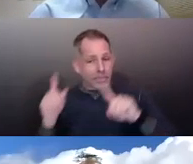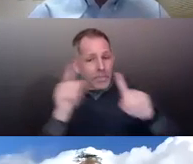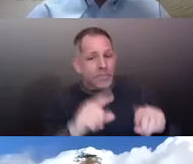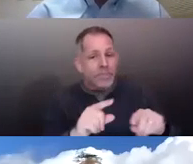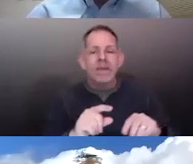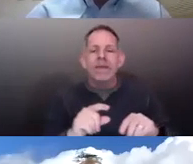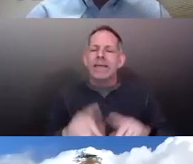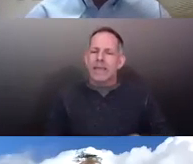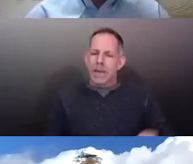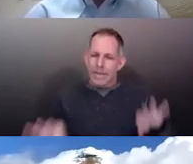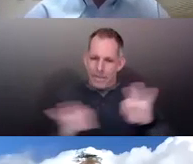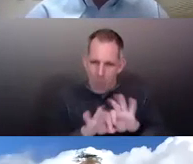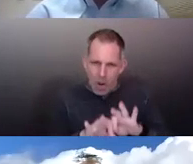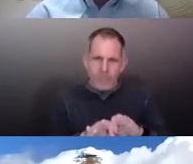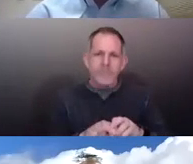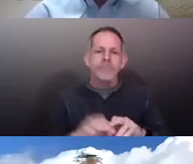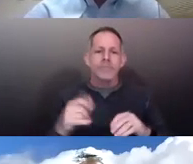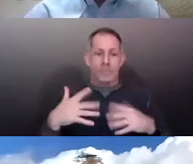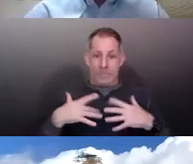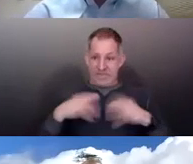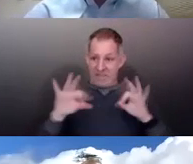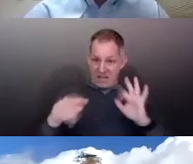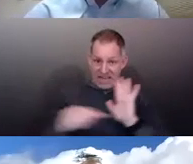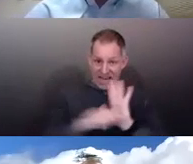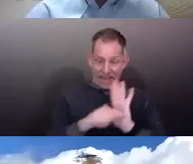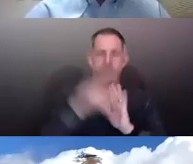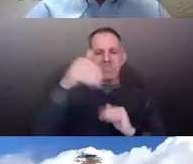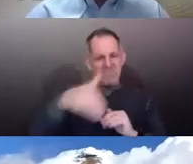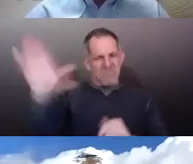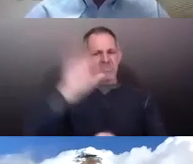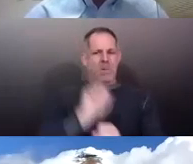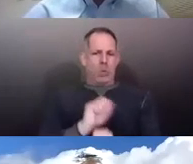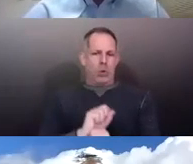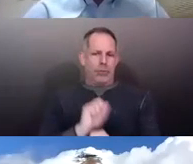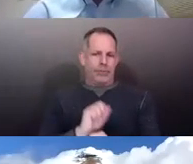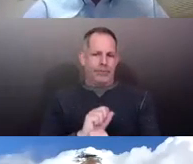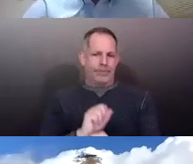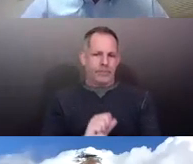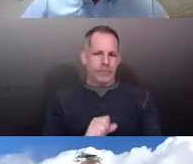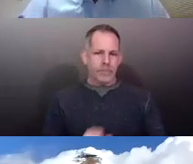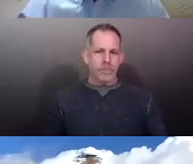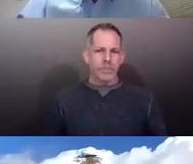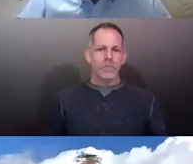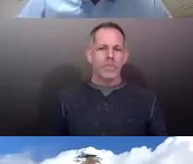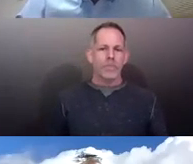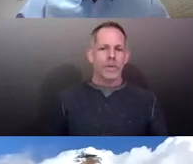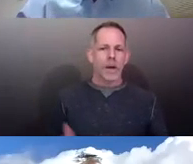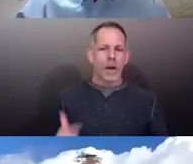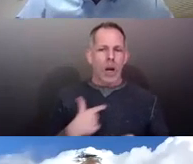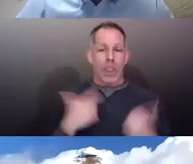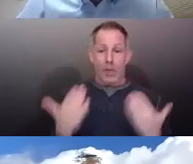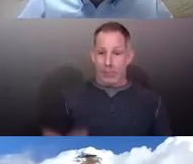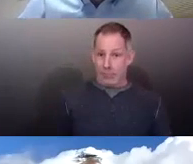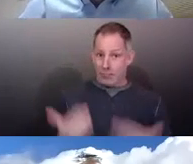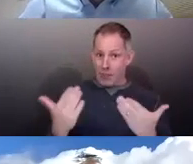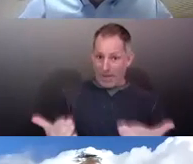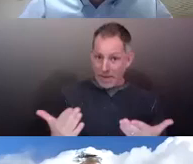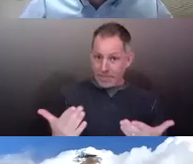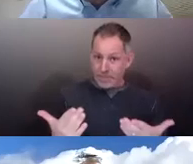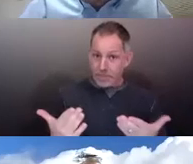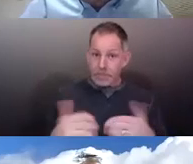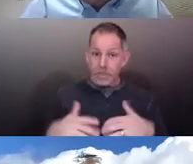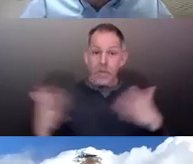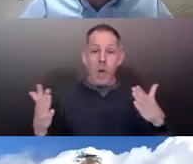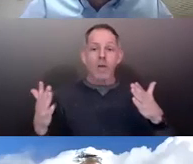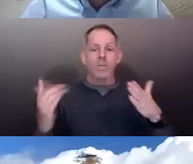activities within the limits of the recommendations we've made in general for everyone. If you are a